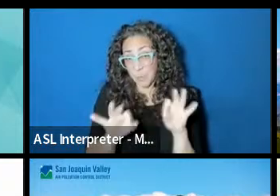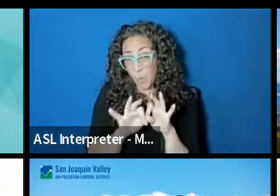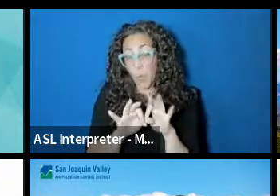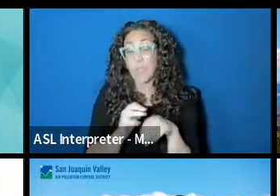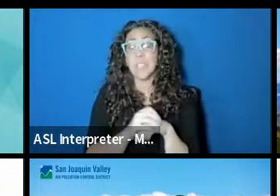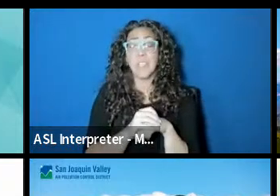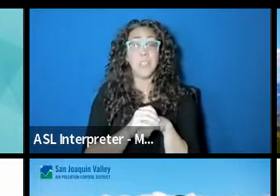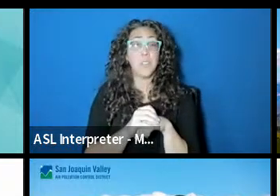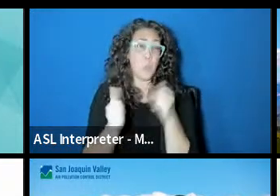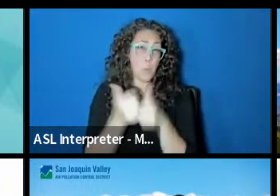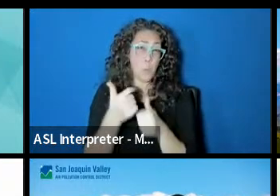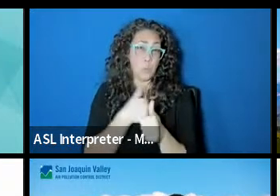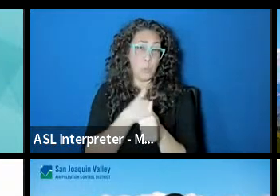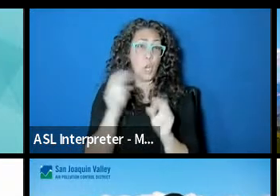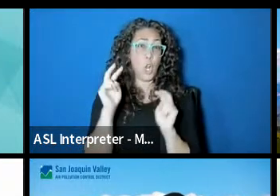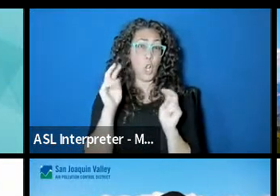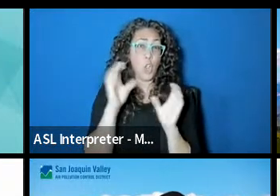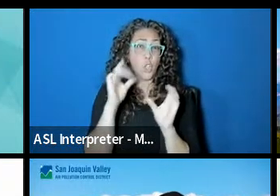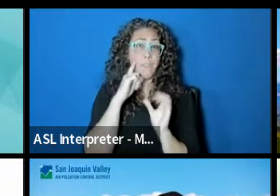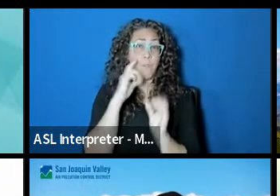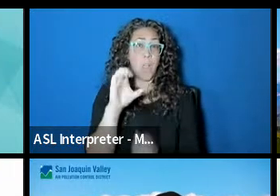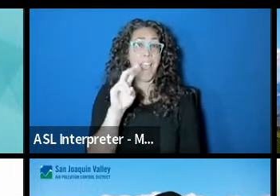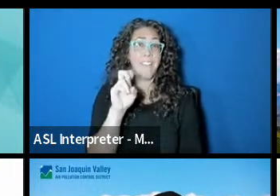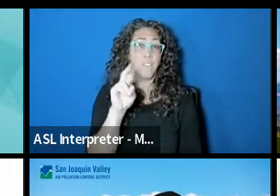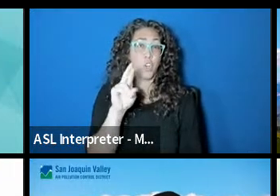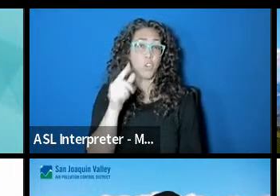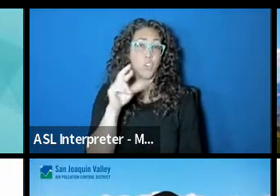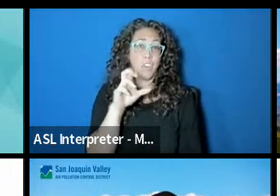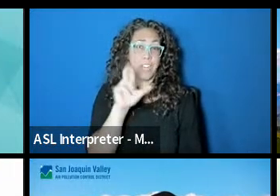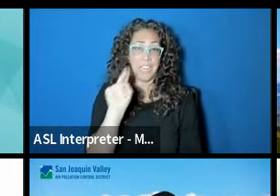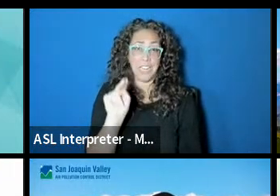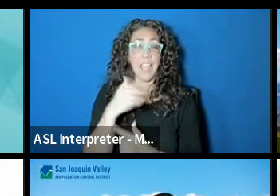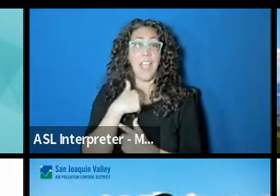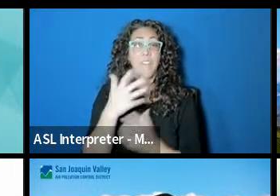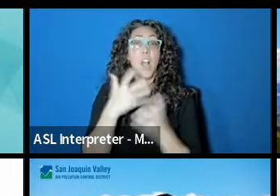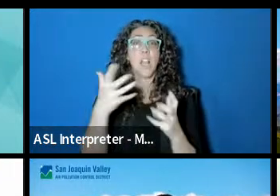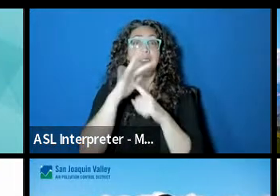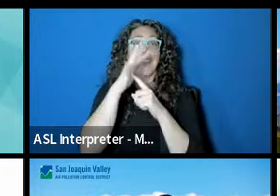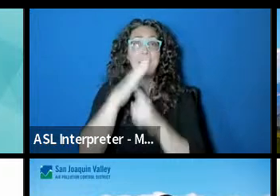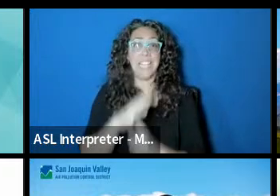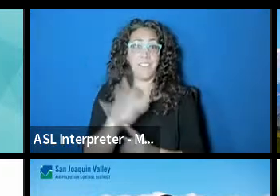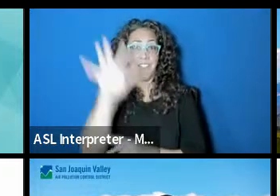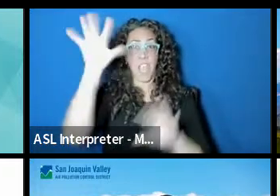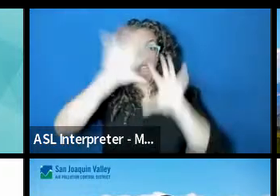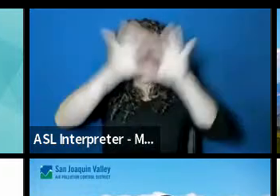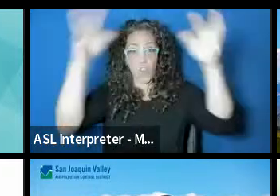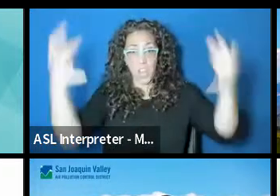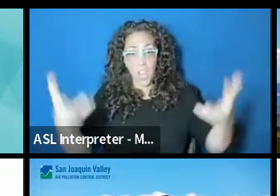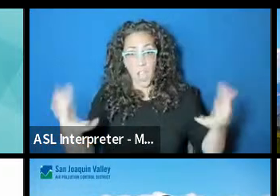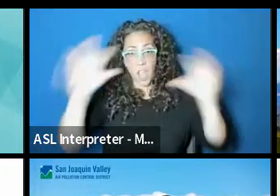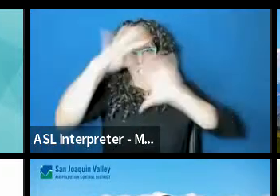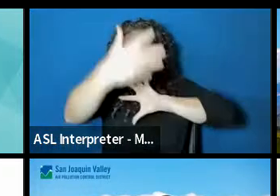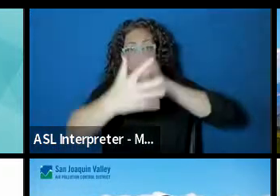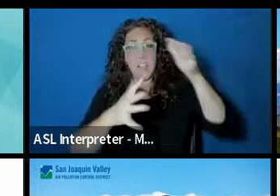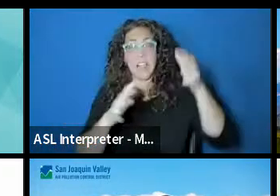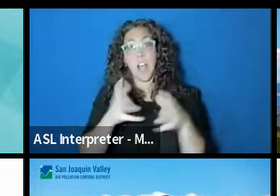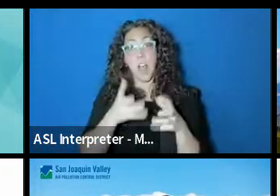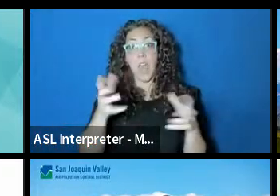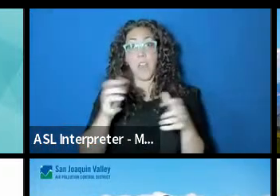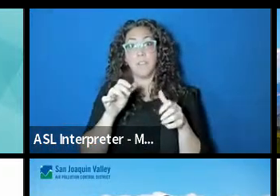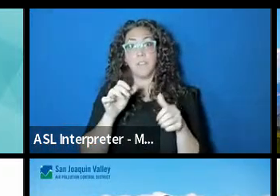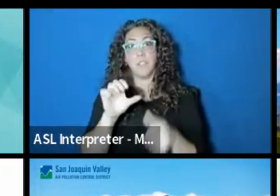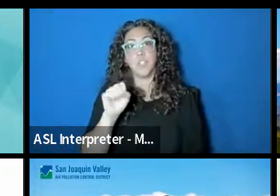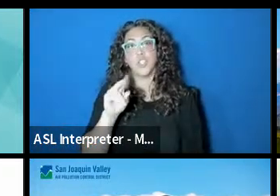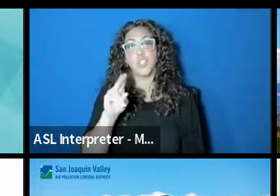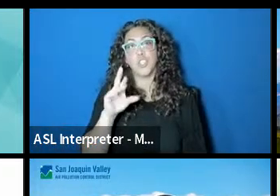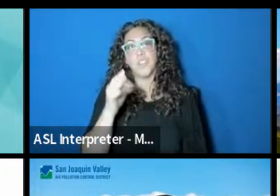actually looking for evergreen species that have a lot of leaf area and surface area. We've worked now on over 7 grants